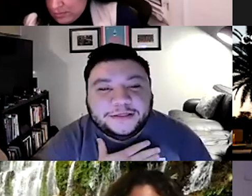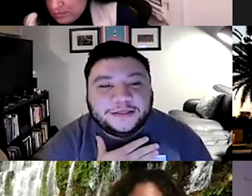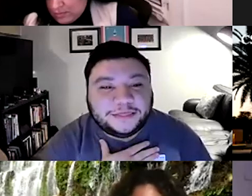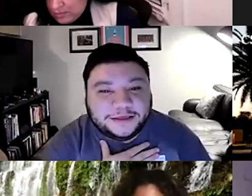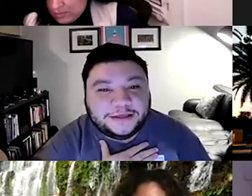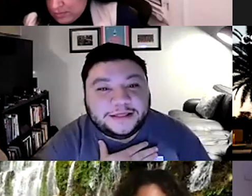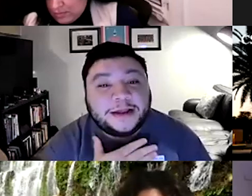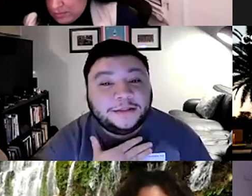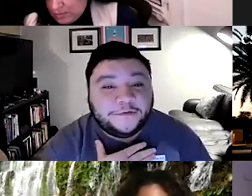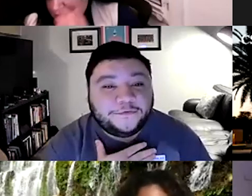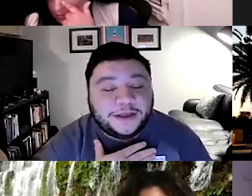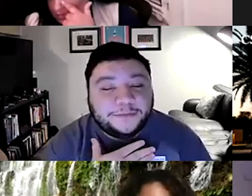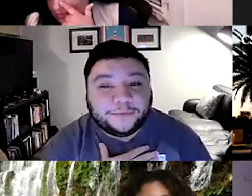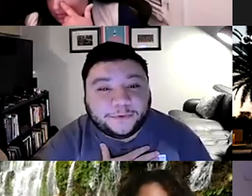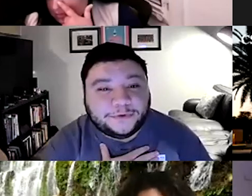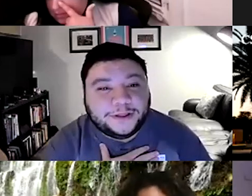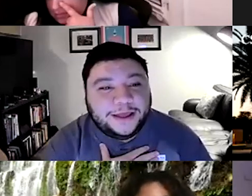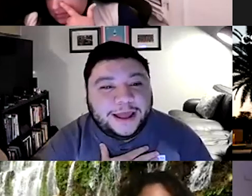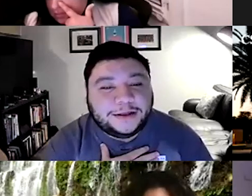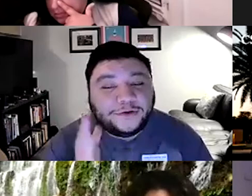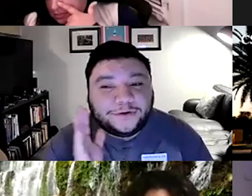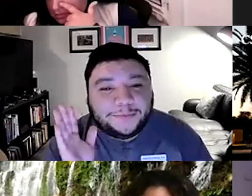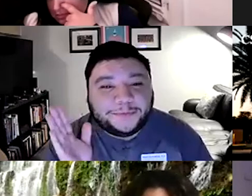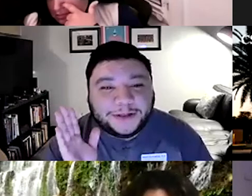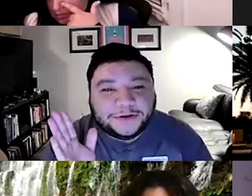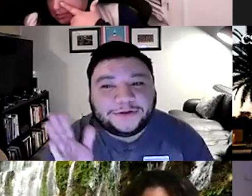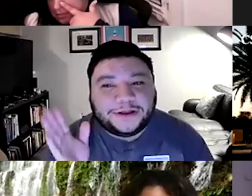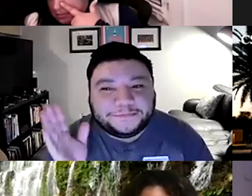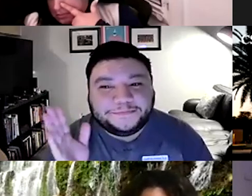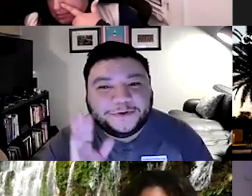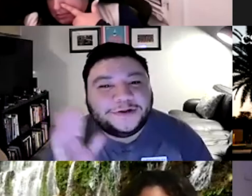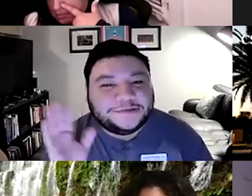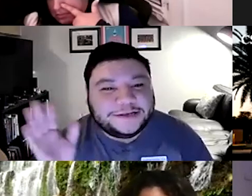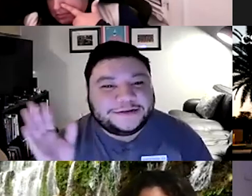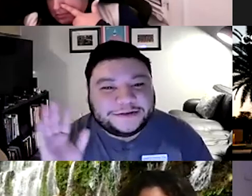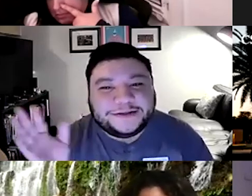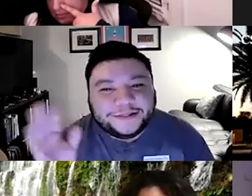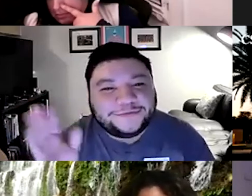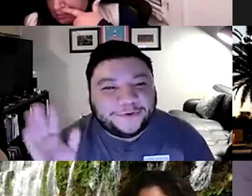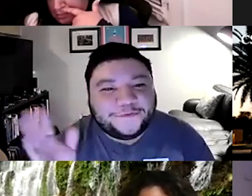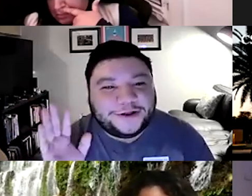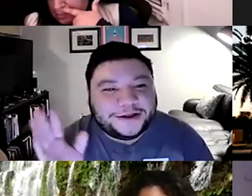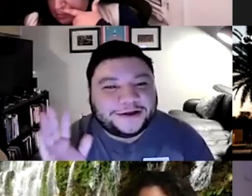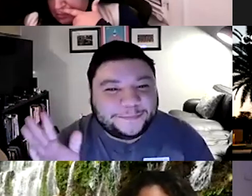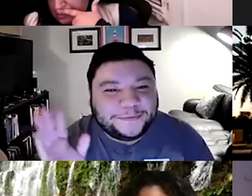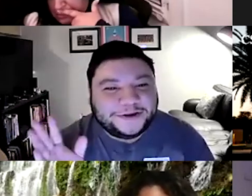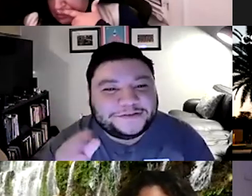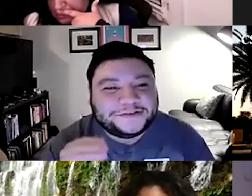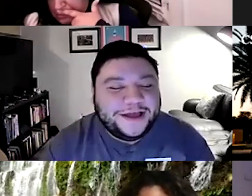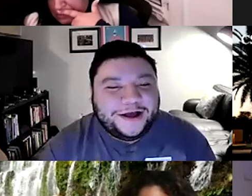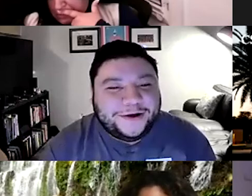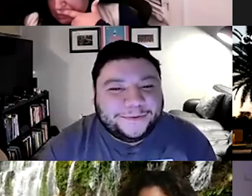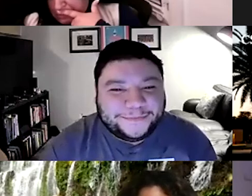the thing that I love in my role. And I'm a millennial. I'm gonna stick in this role for like a couple of